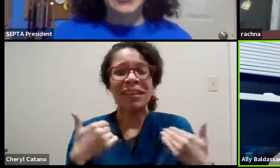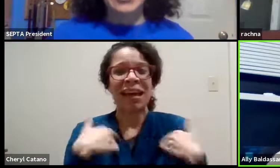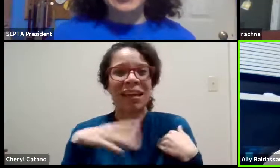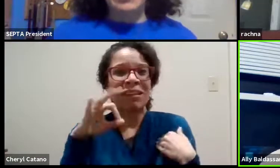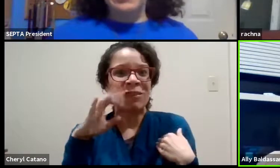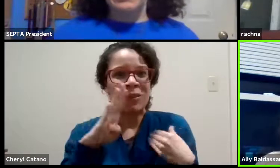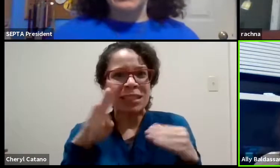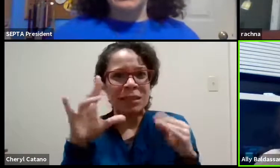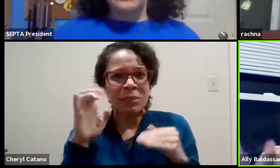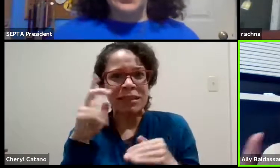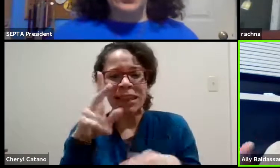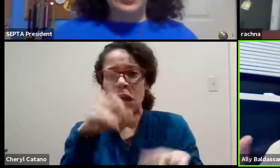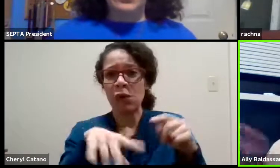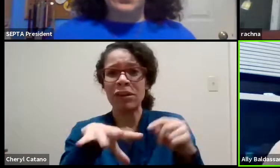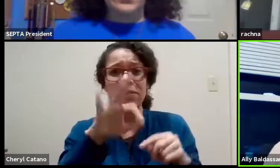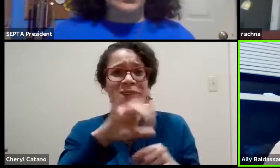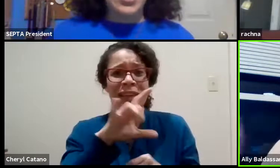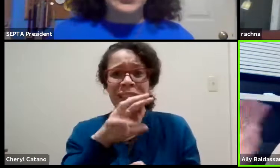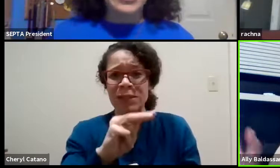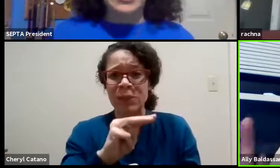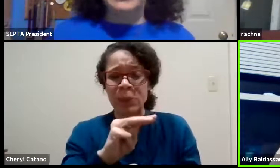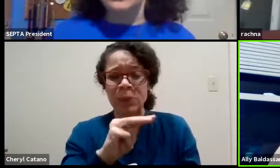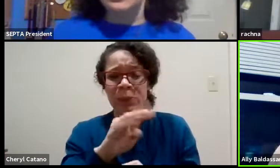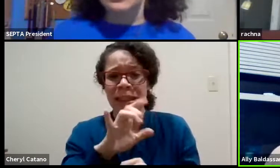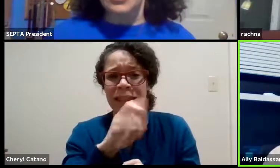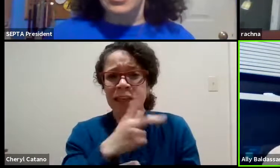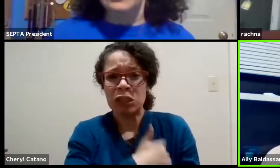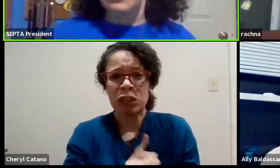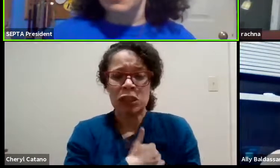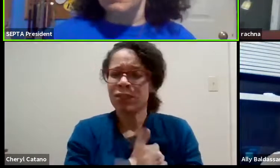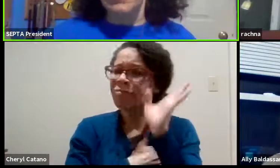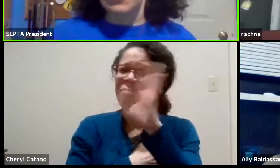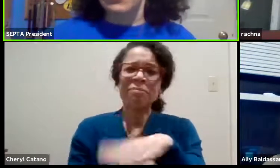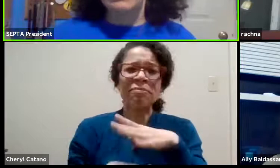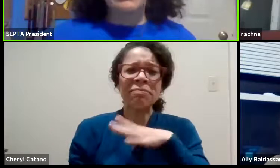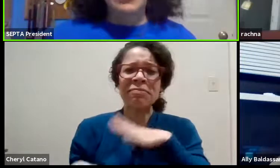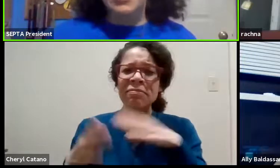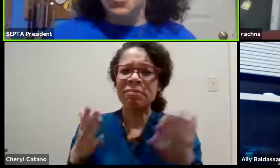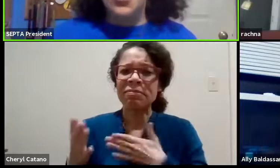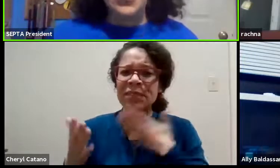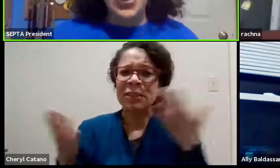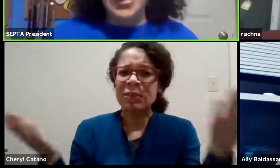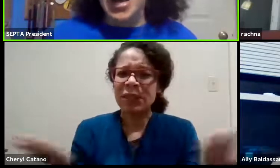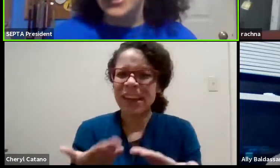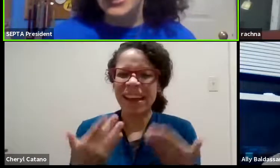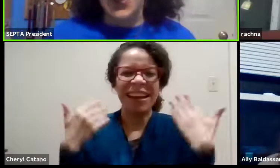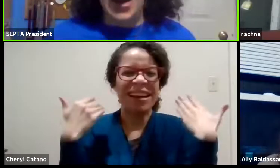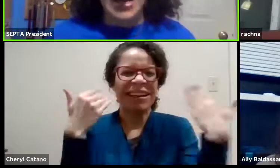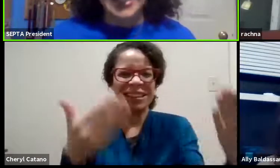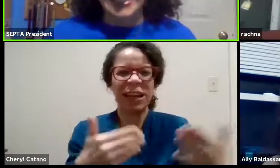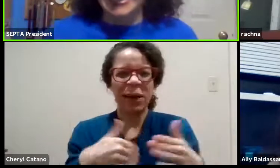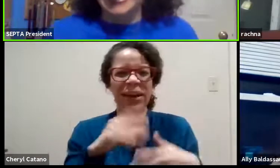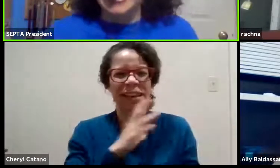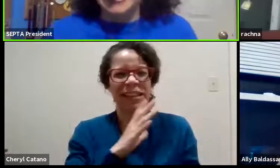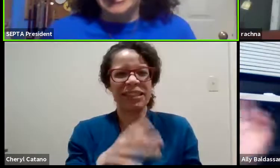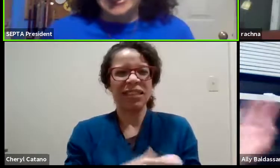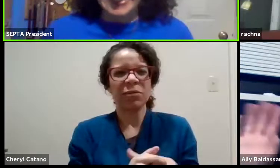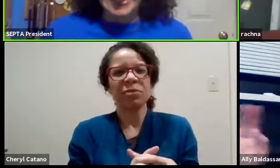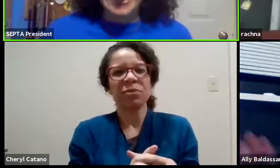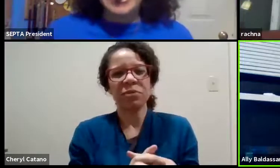couldn't find the Zoom link anywhere. I apologize. I'm so glad to join you. Go right ahead. It's fine.